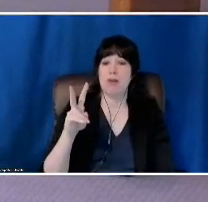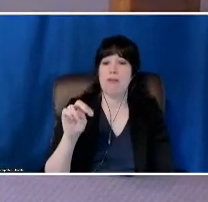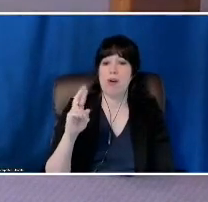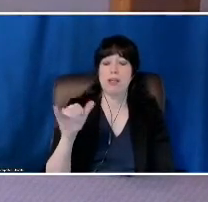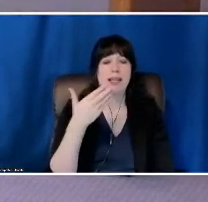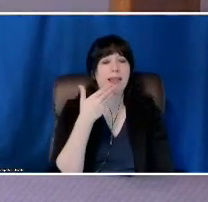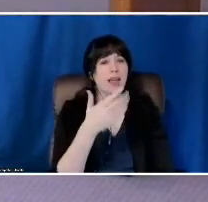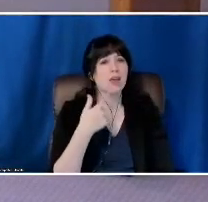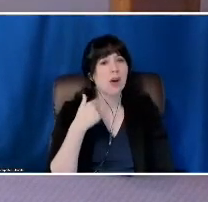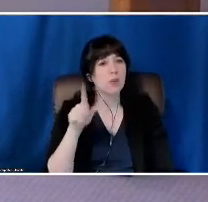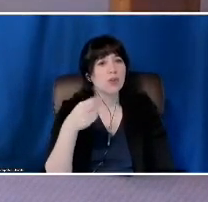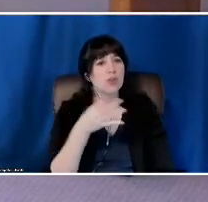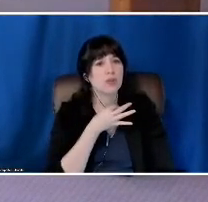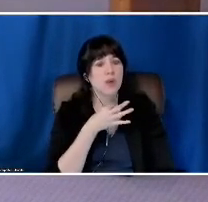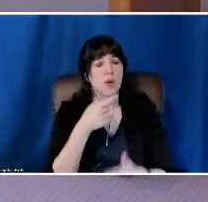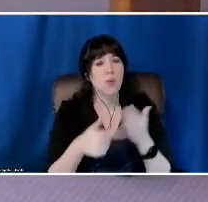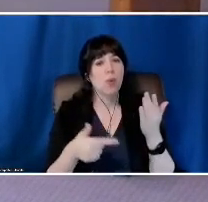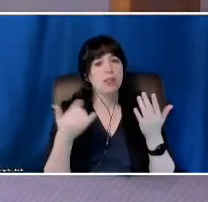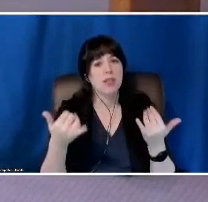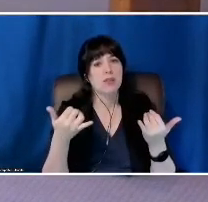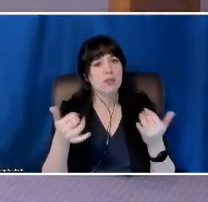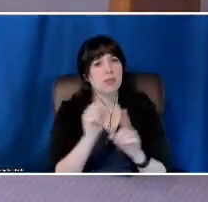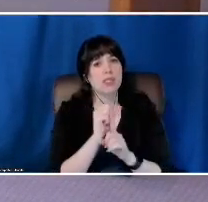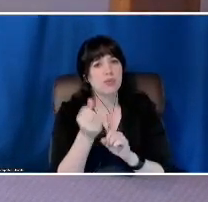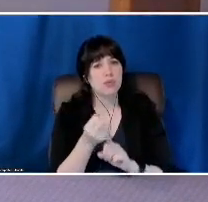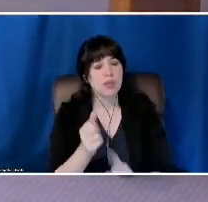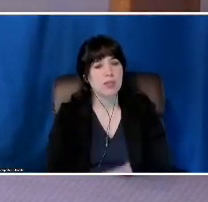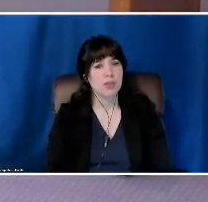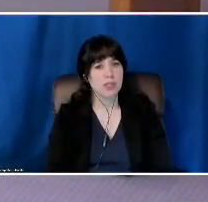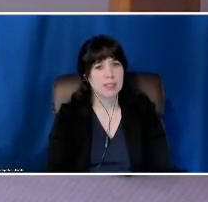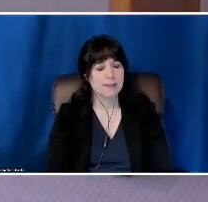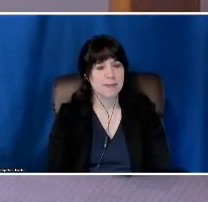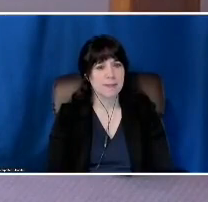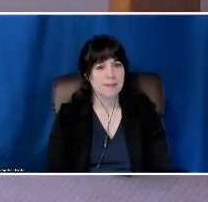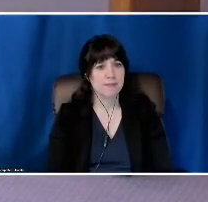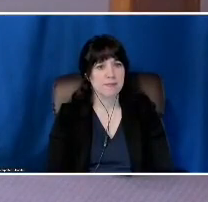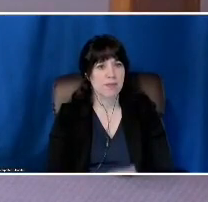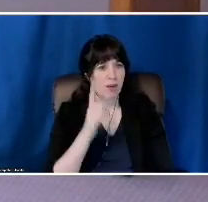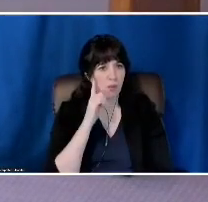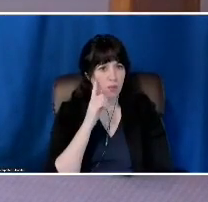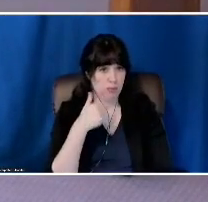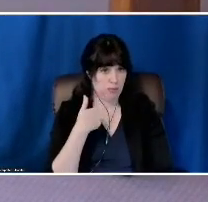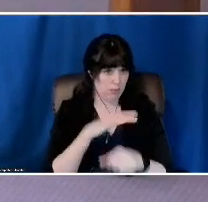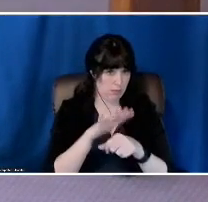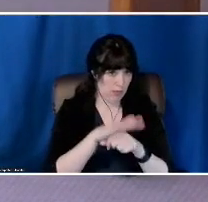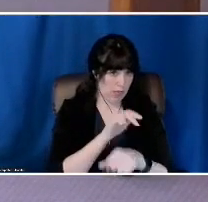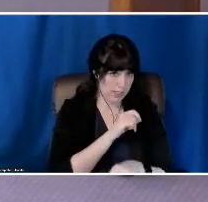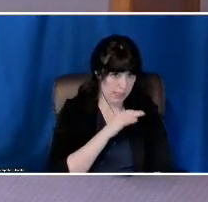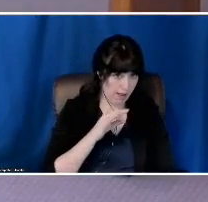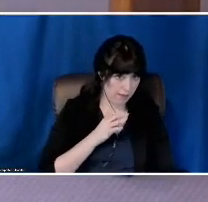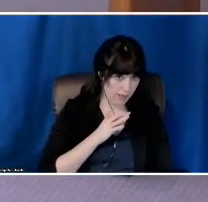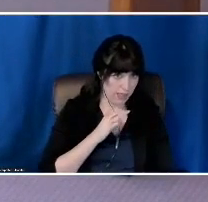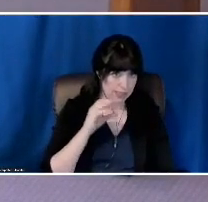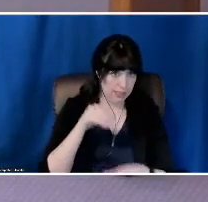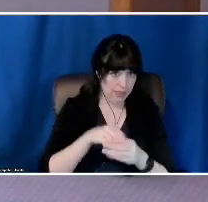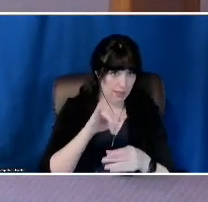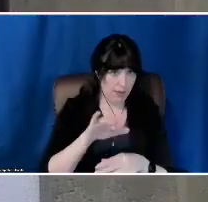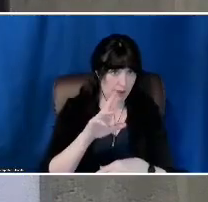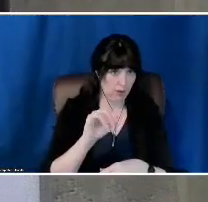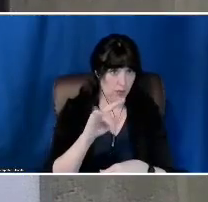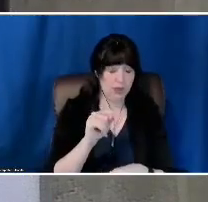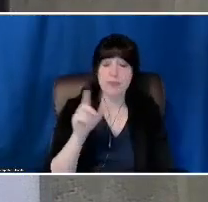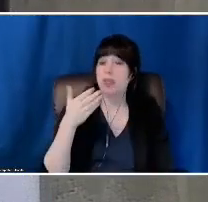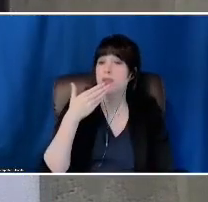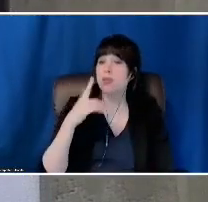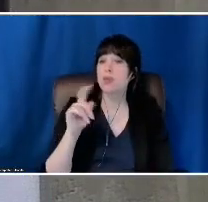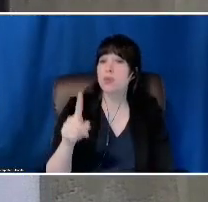just wondering, what is the current situation with staffing in the unit? Good question. I'll defer